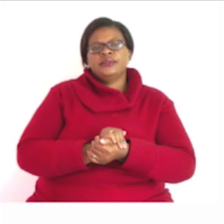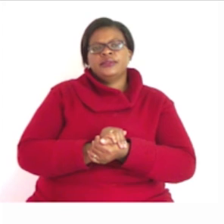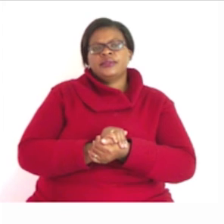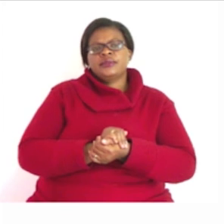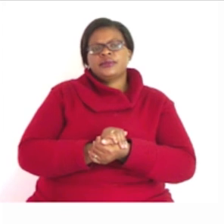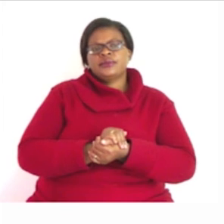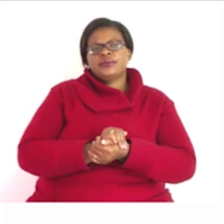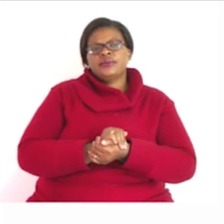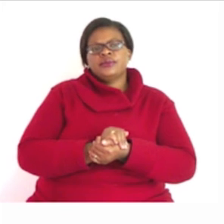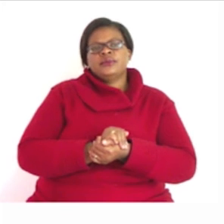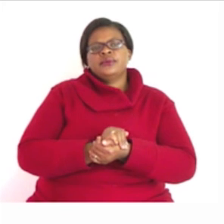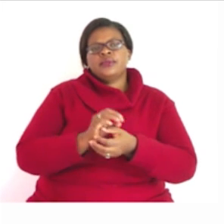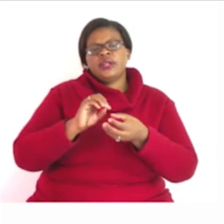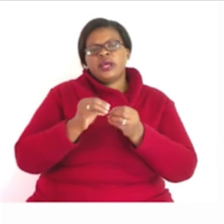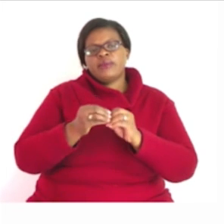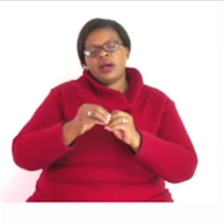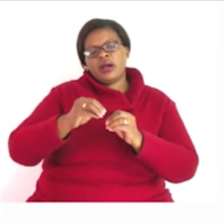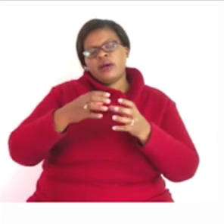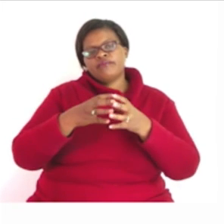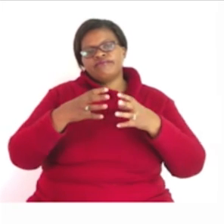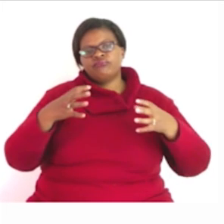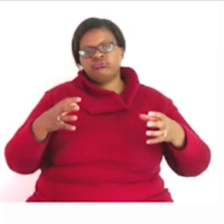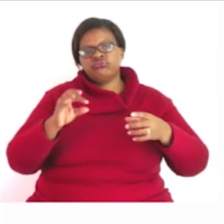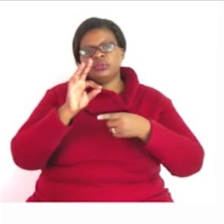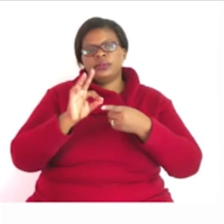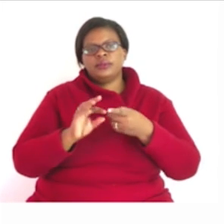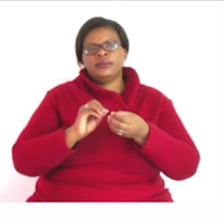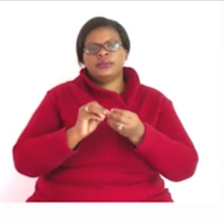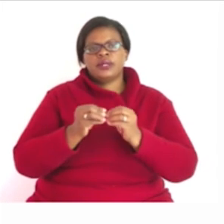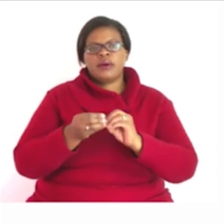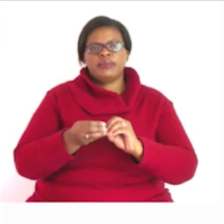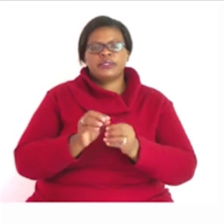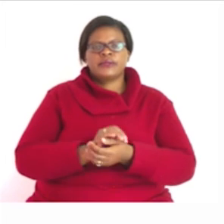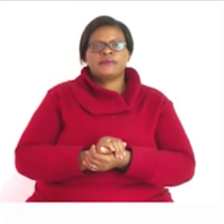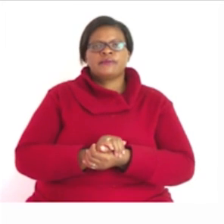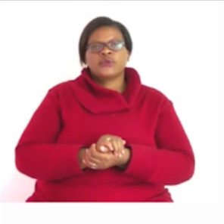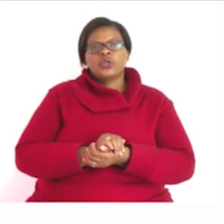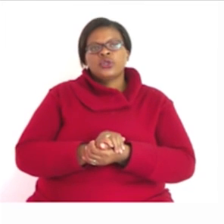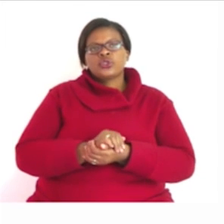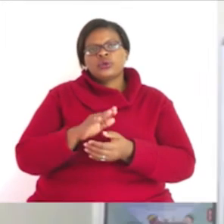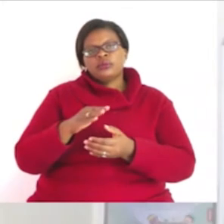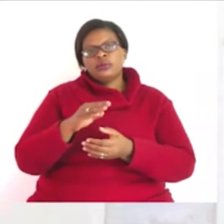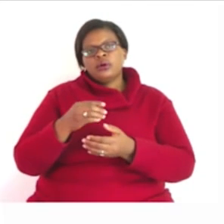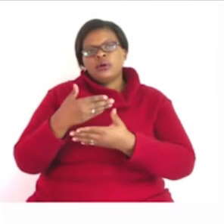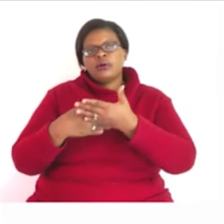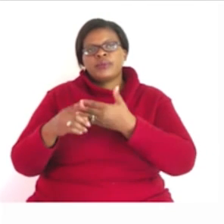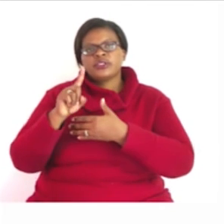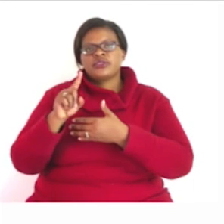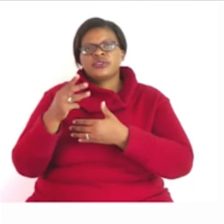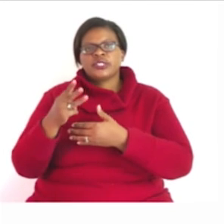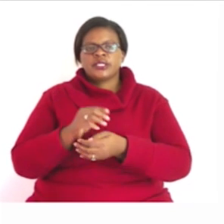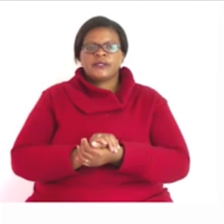number 3. Okay? All right, now let's go to the next page, which is page